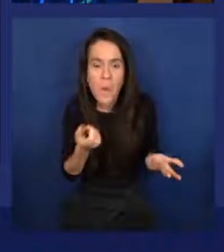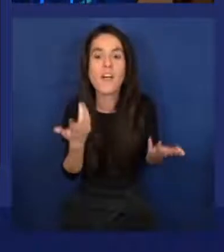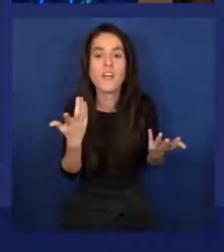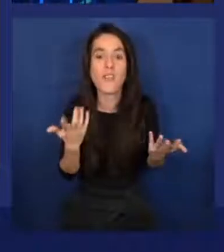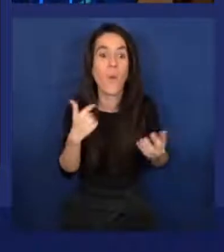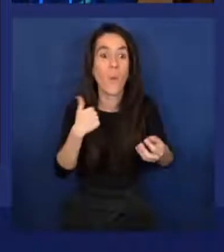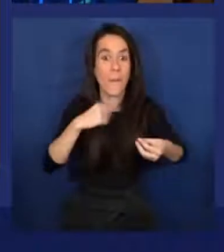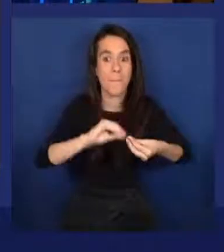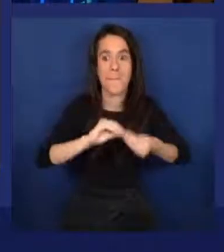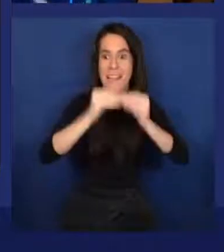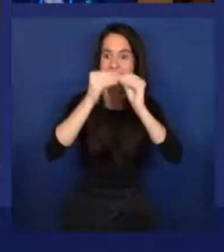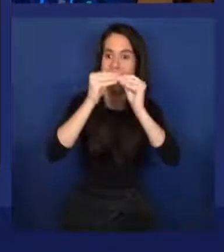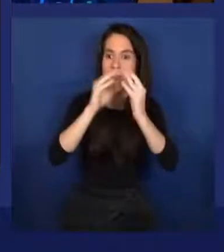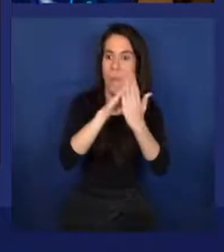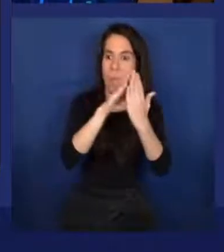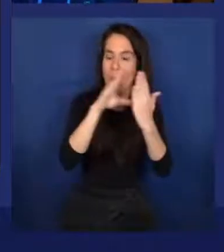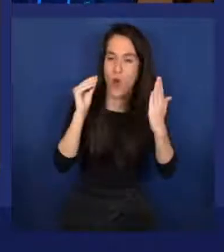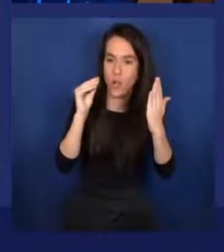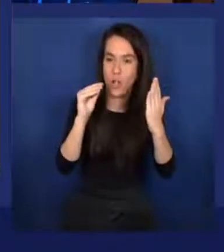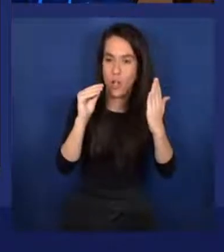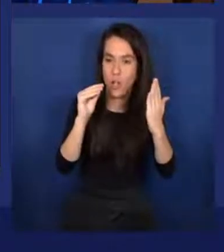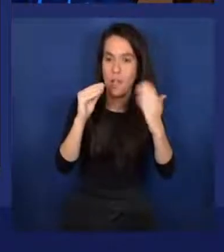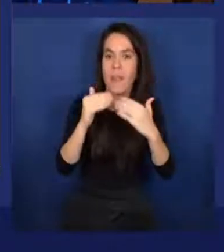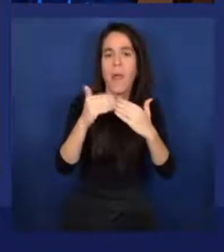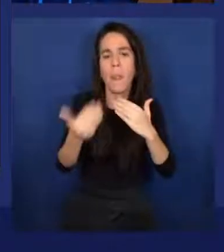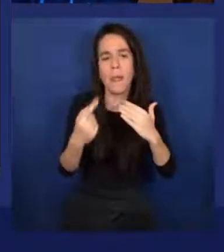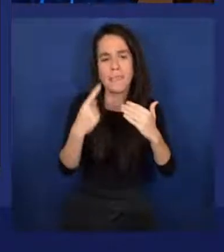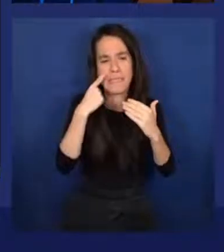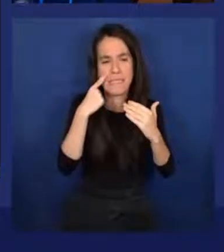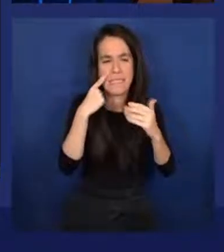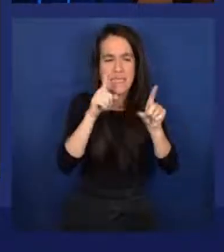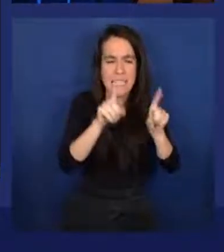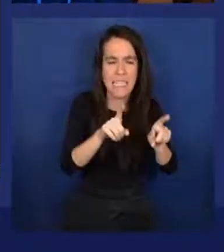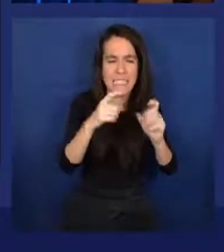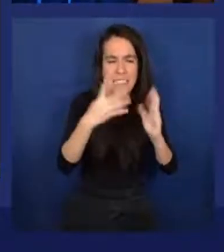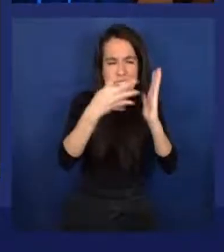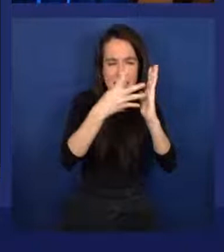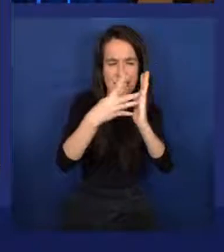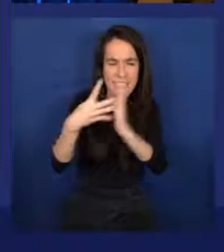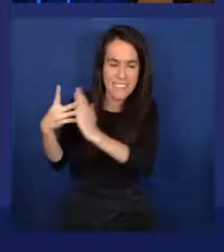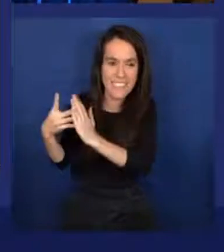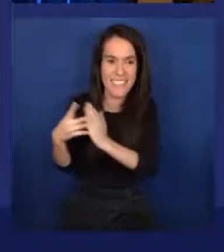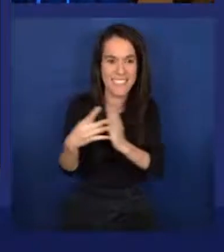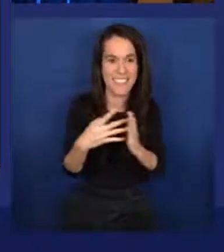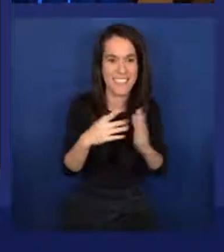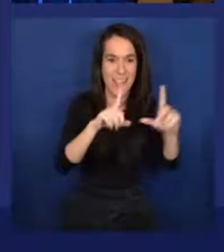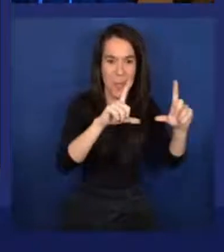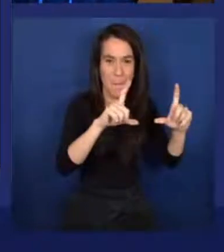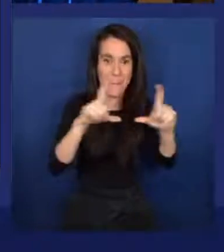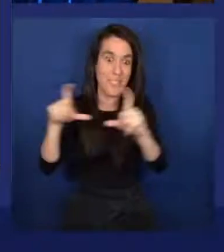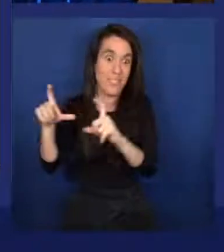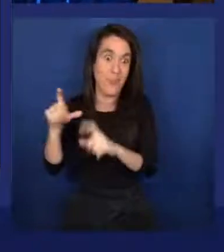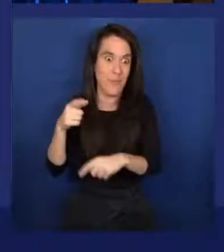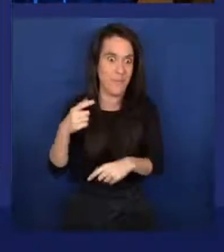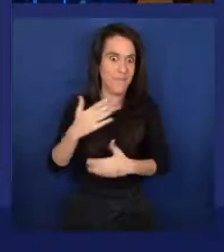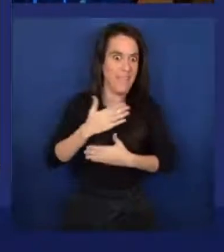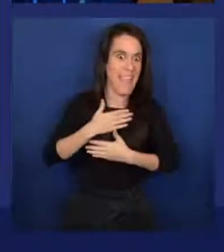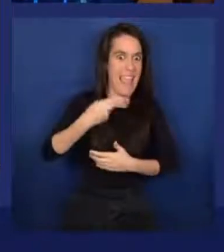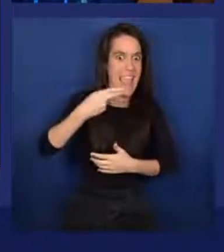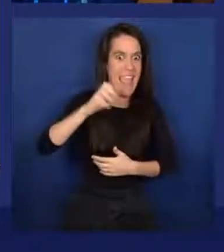a model, and then with some test images, all coming from Henk, we're going to test if we did the right thing.